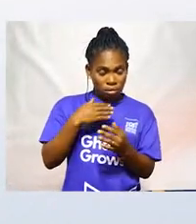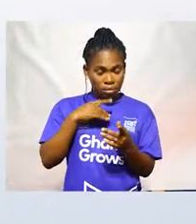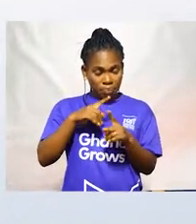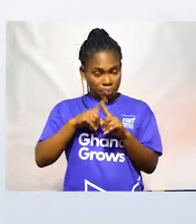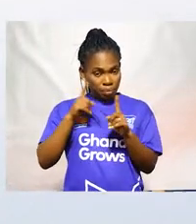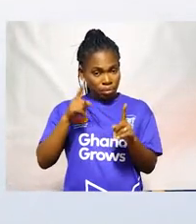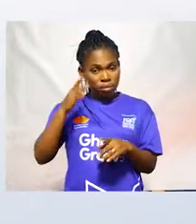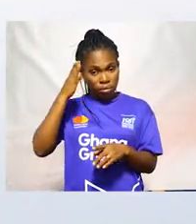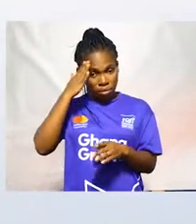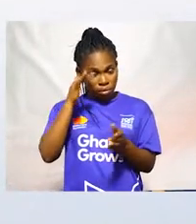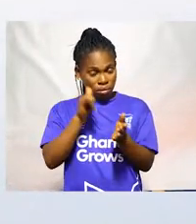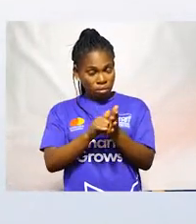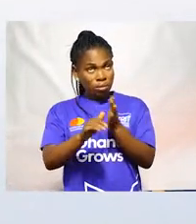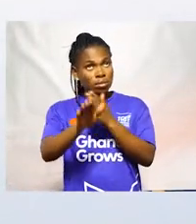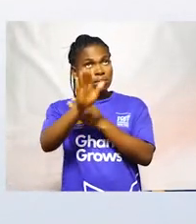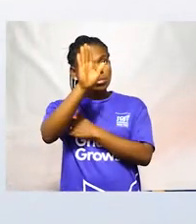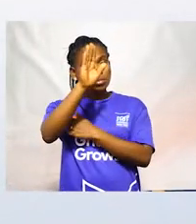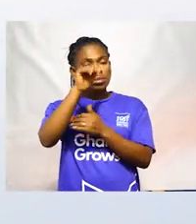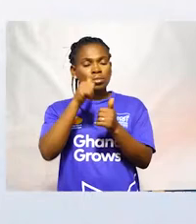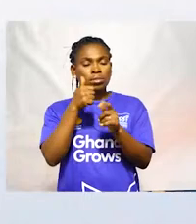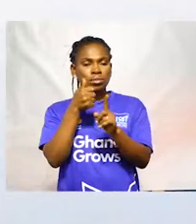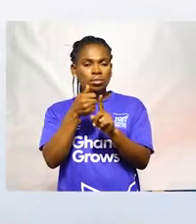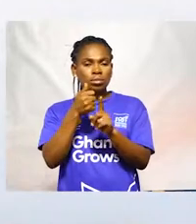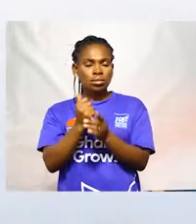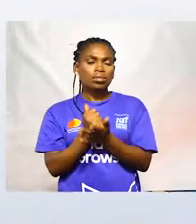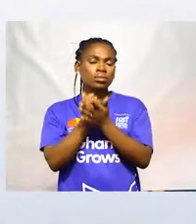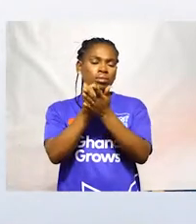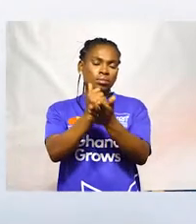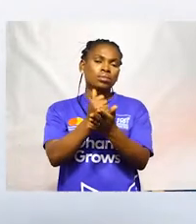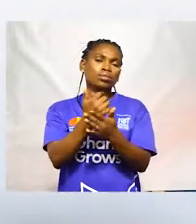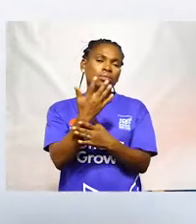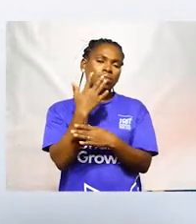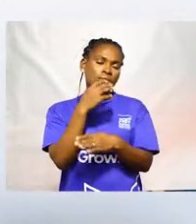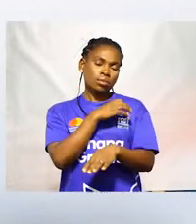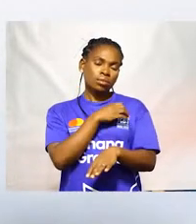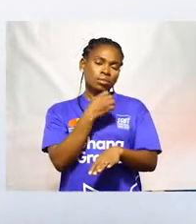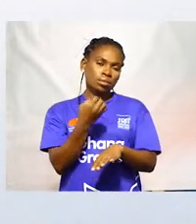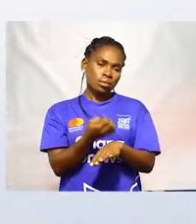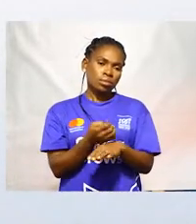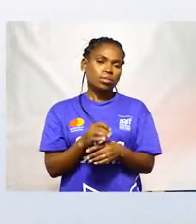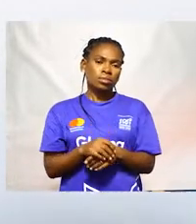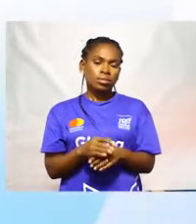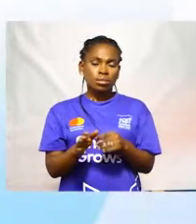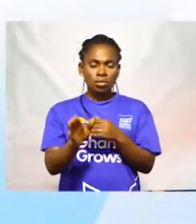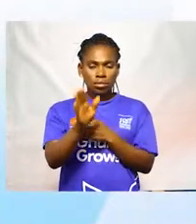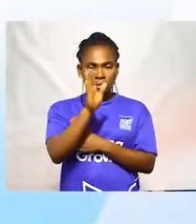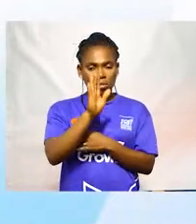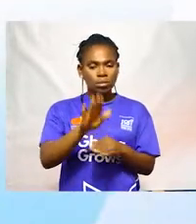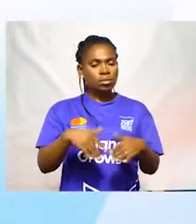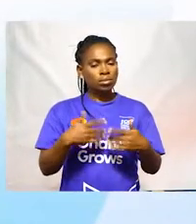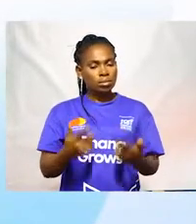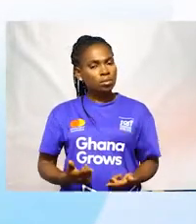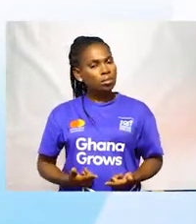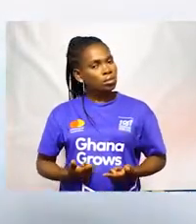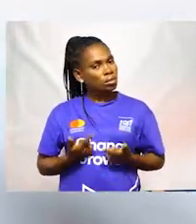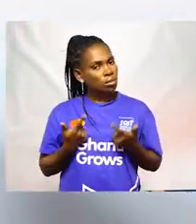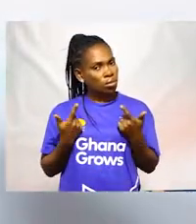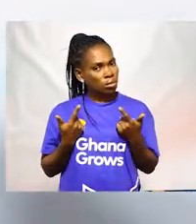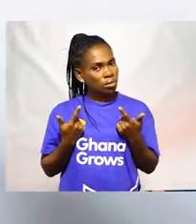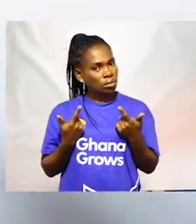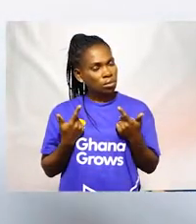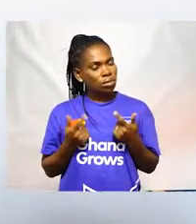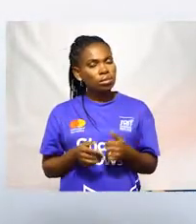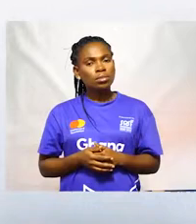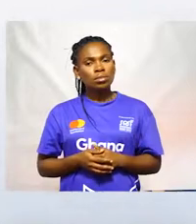that God is the source of all strength. Mm. God is the source of life. He says, they